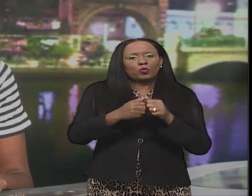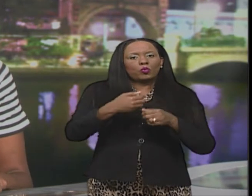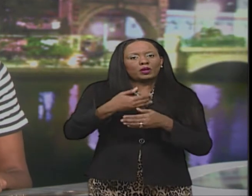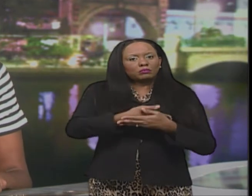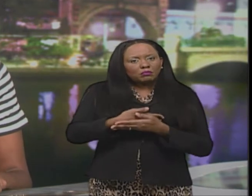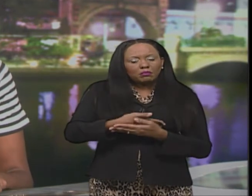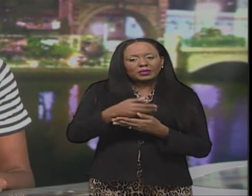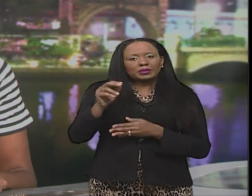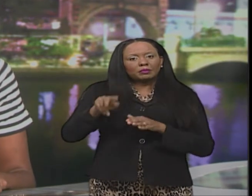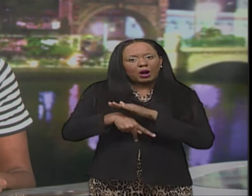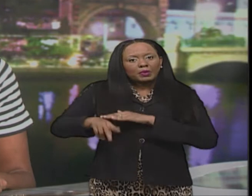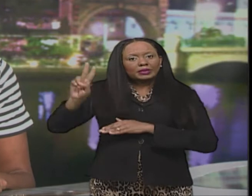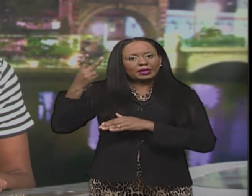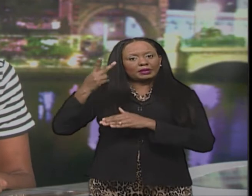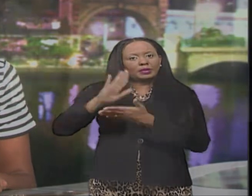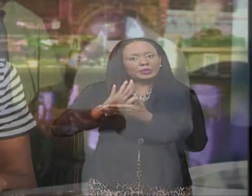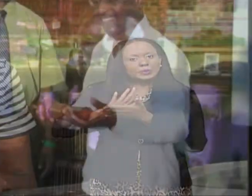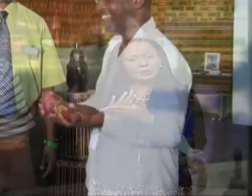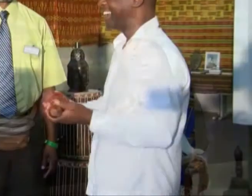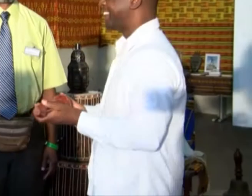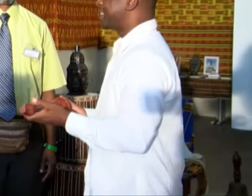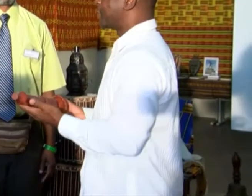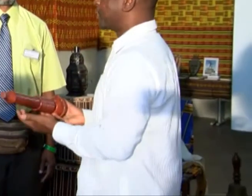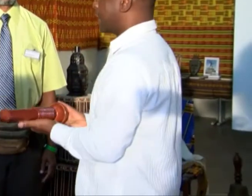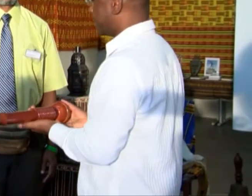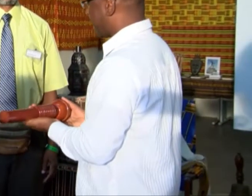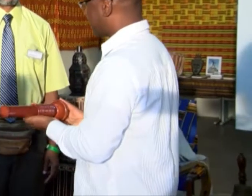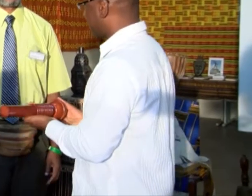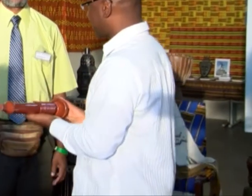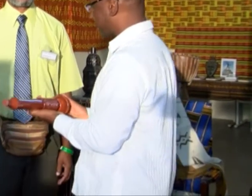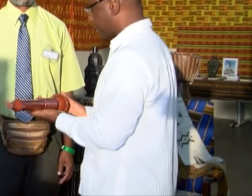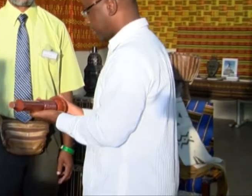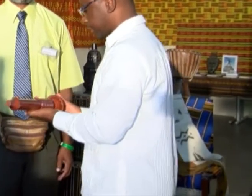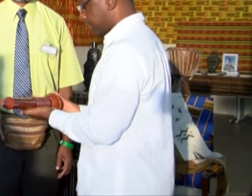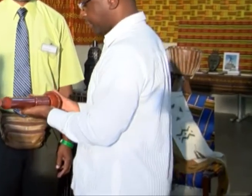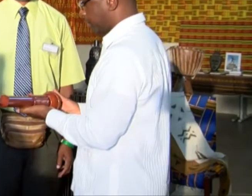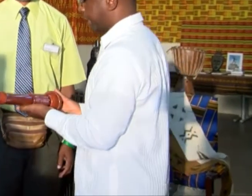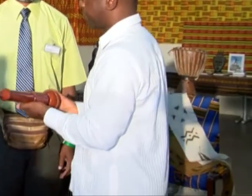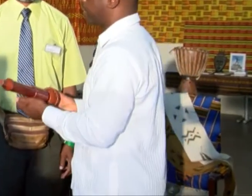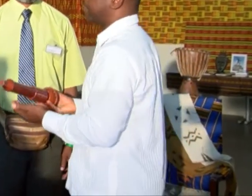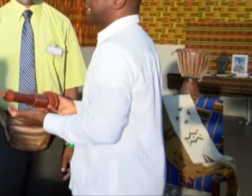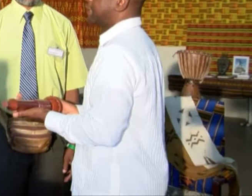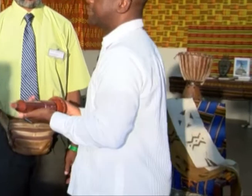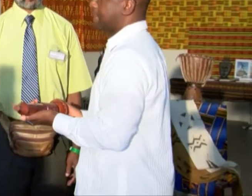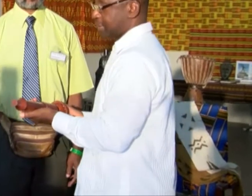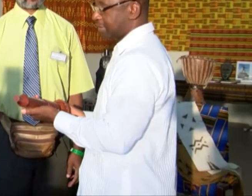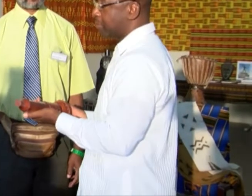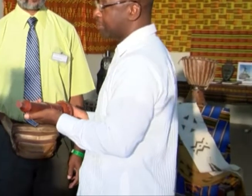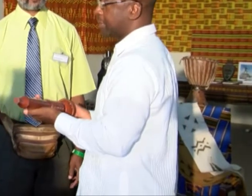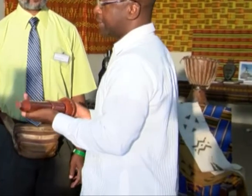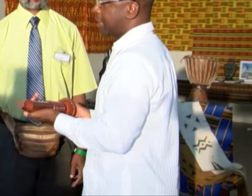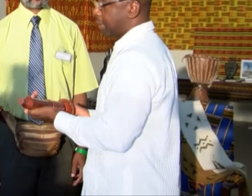tertiary school levels. 30 people from New York and 4 Caribbean islands, including Barbados, are taking part in the